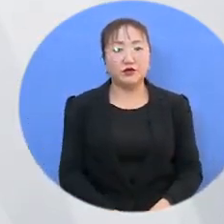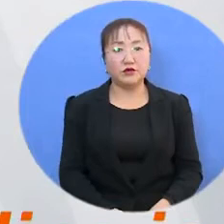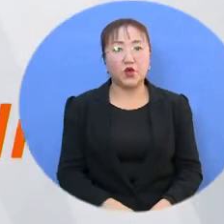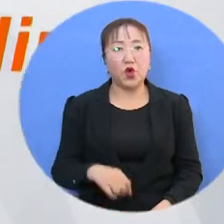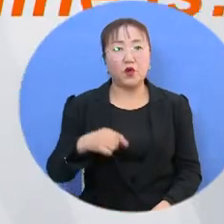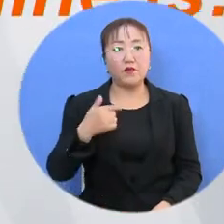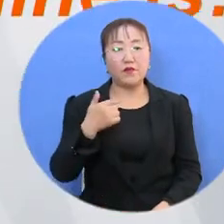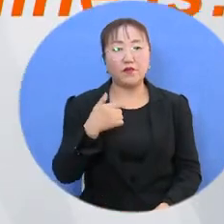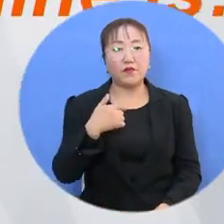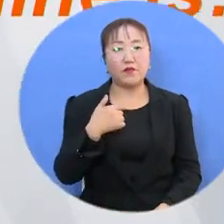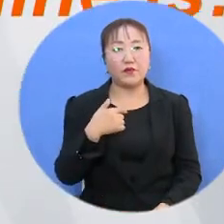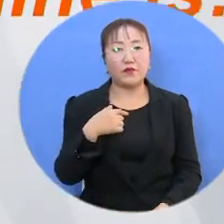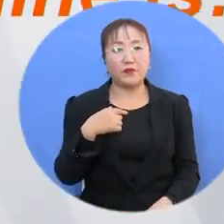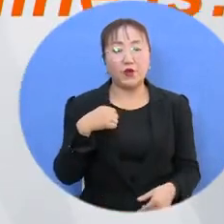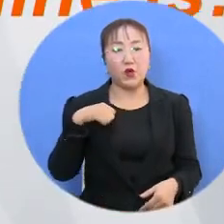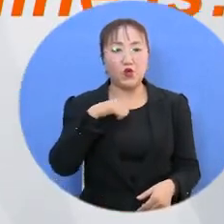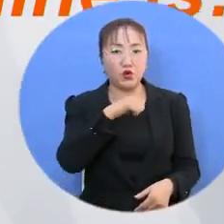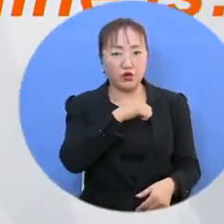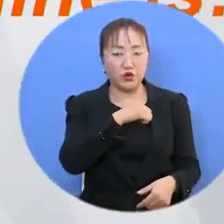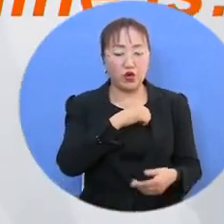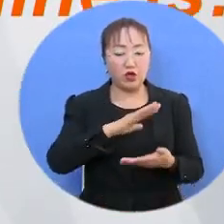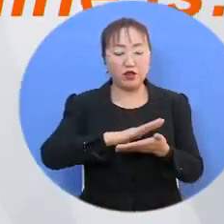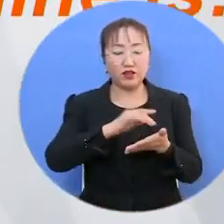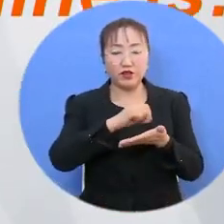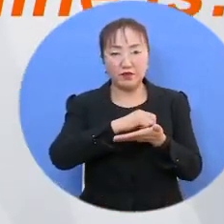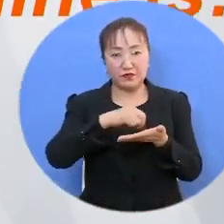your waistline on your notebook.